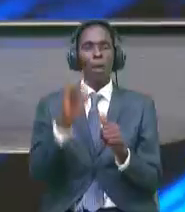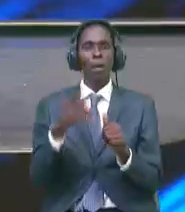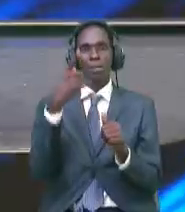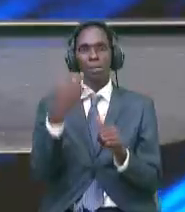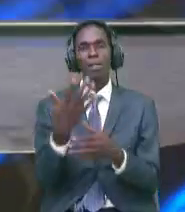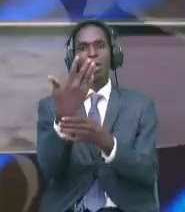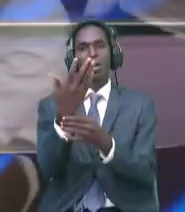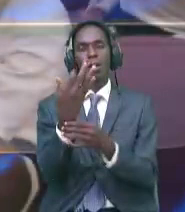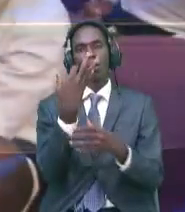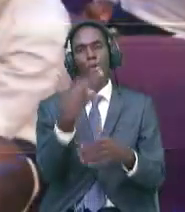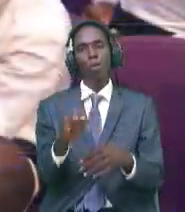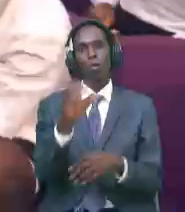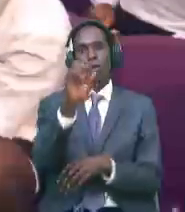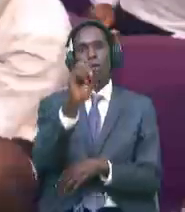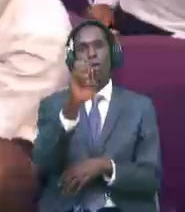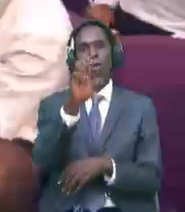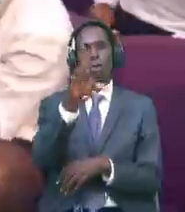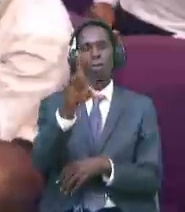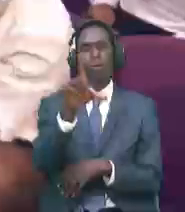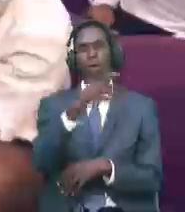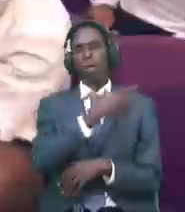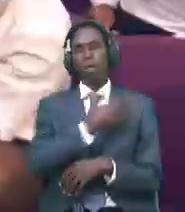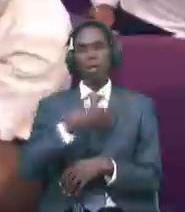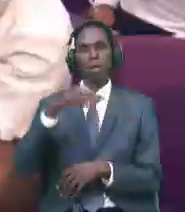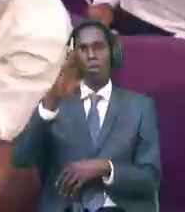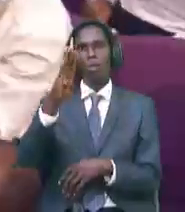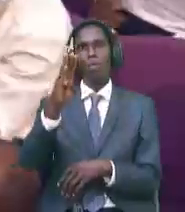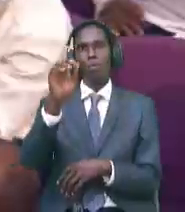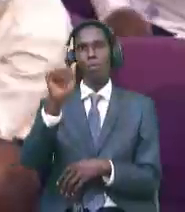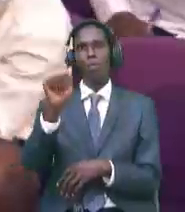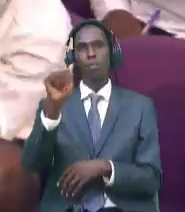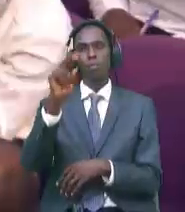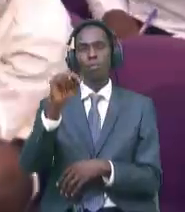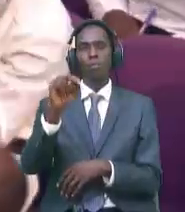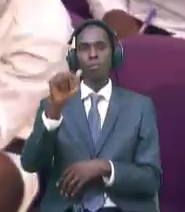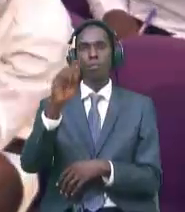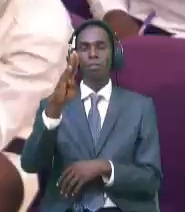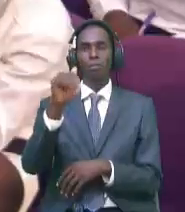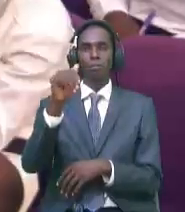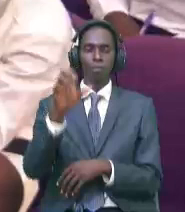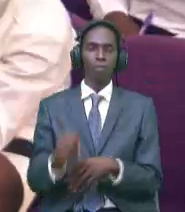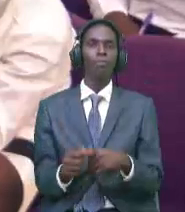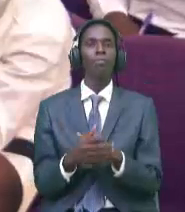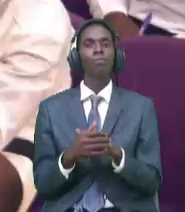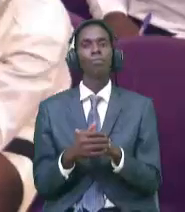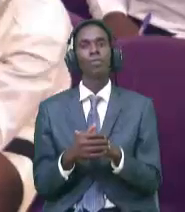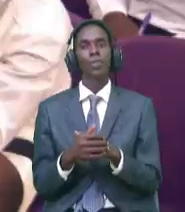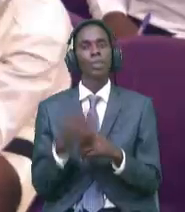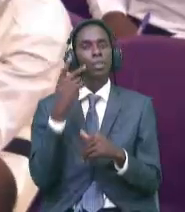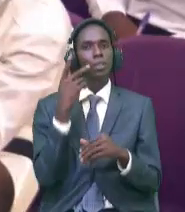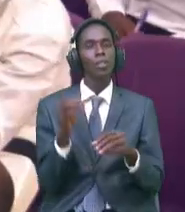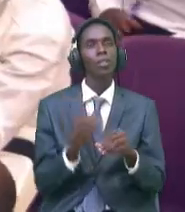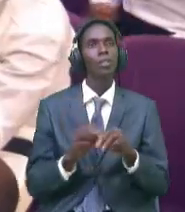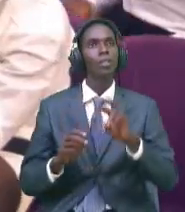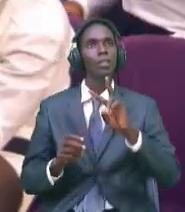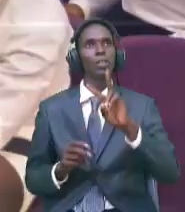Barnabas and Saul. Sent by the hand of Barnabas and Saul. We're coming to